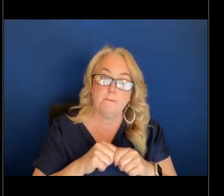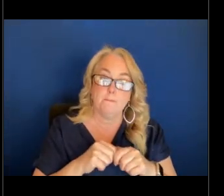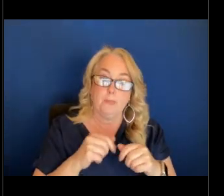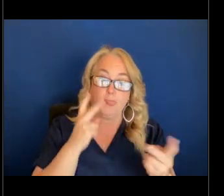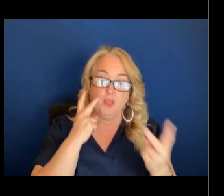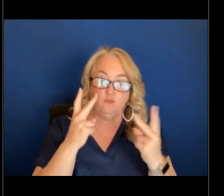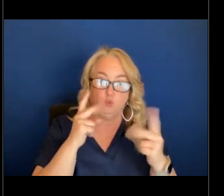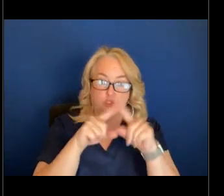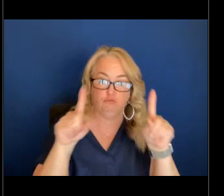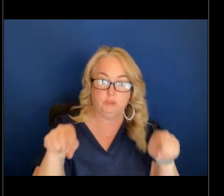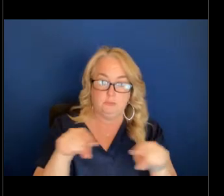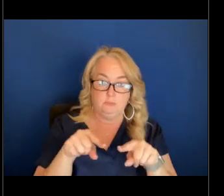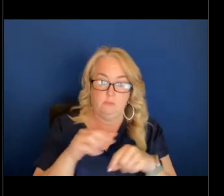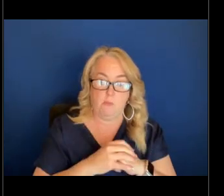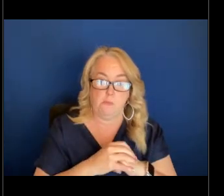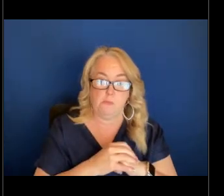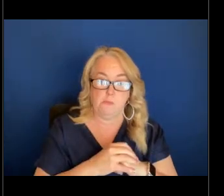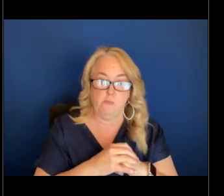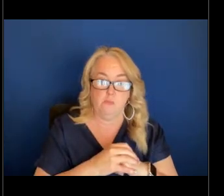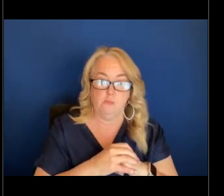screen.